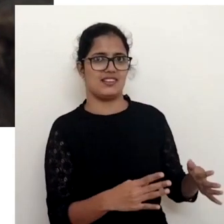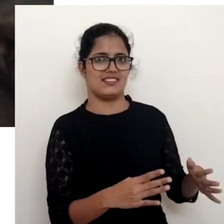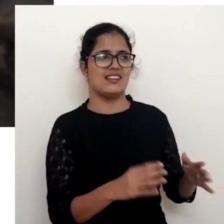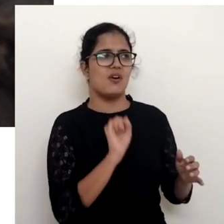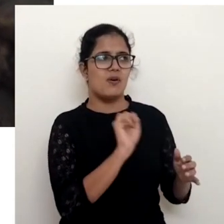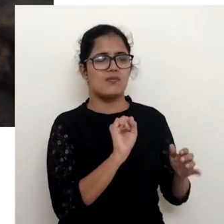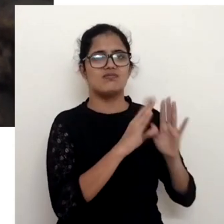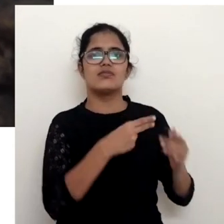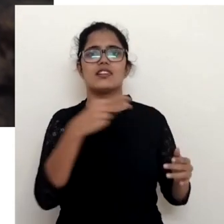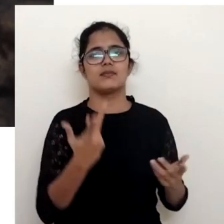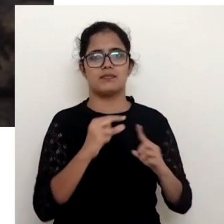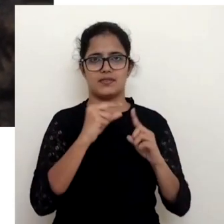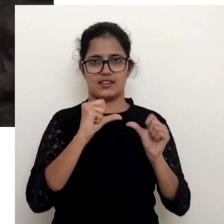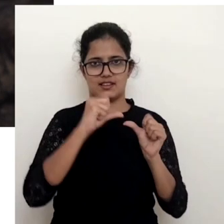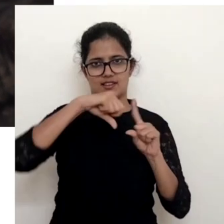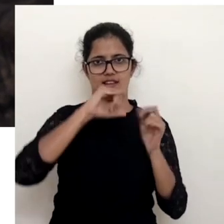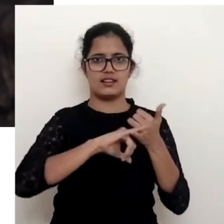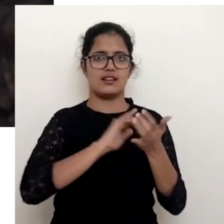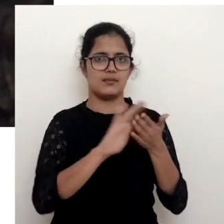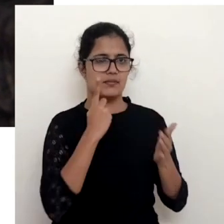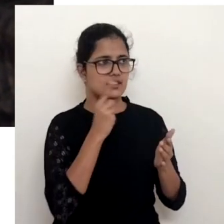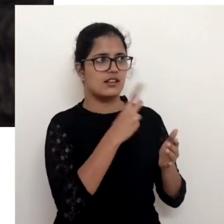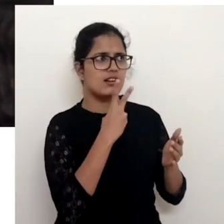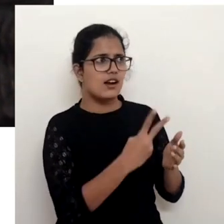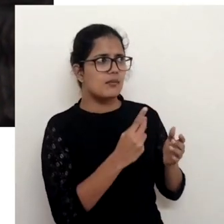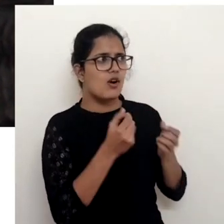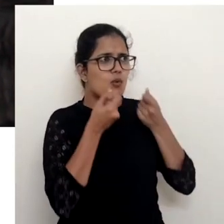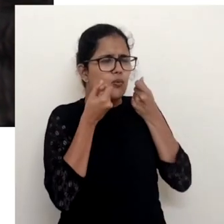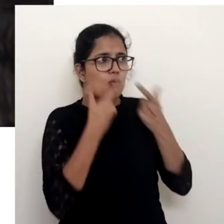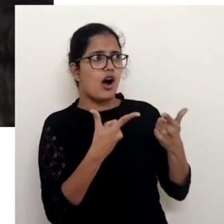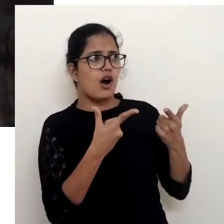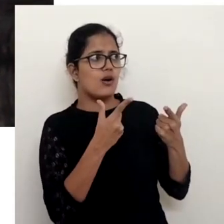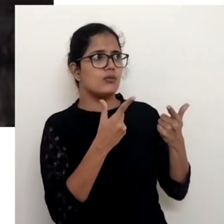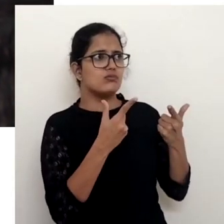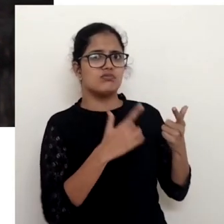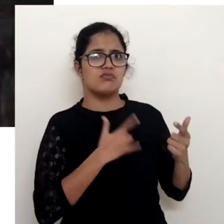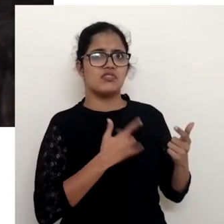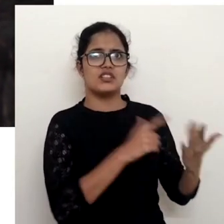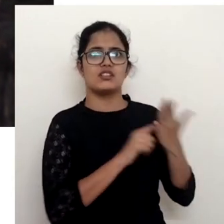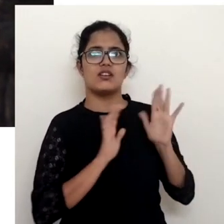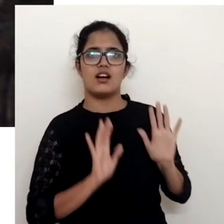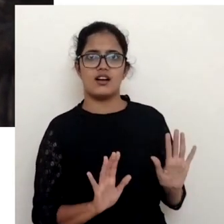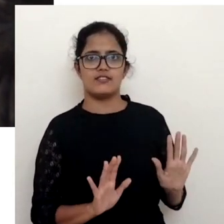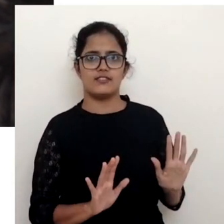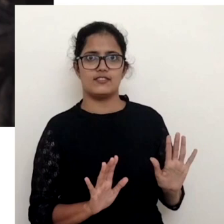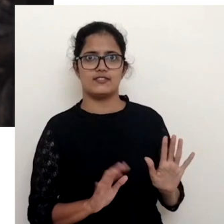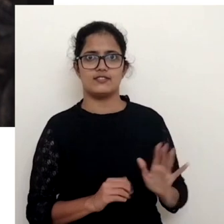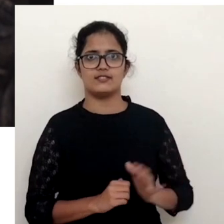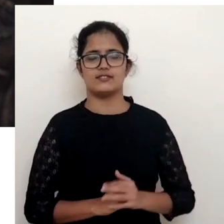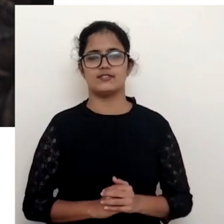works. With Bakshi, you can see it's larger than life. You're awed by its presence.